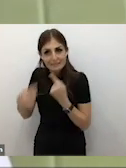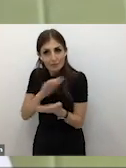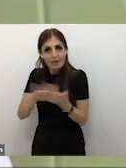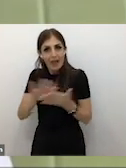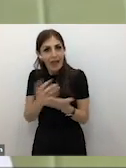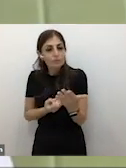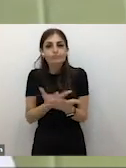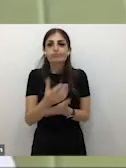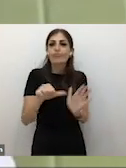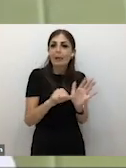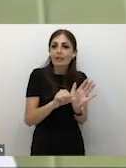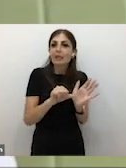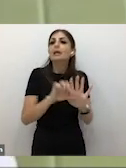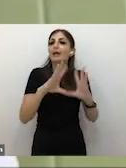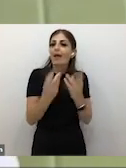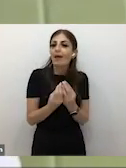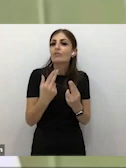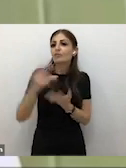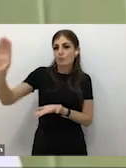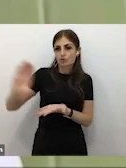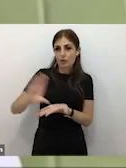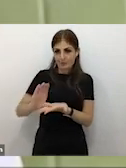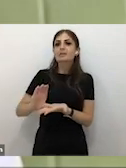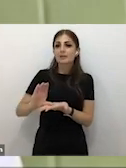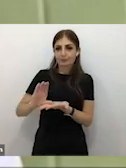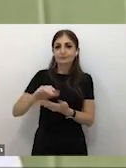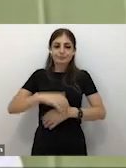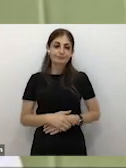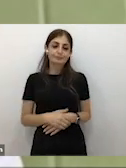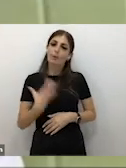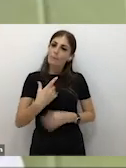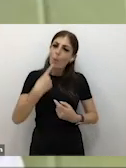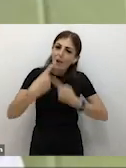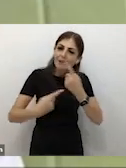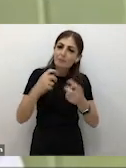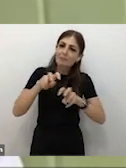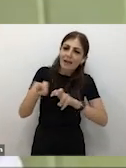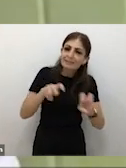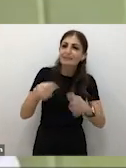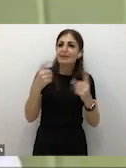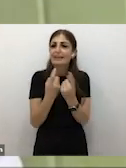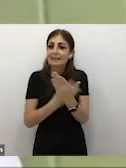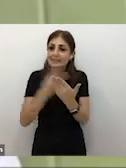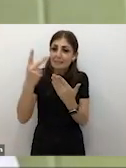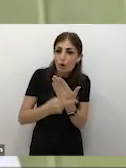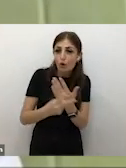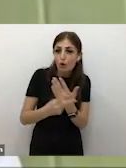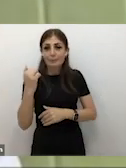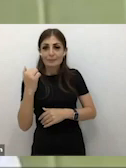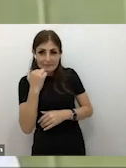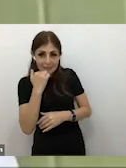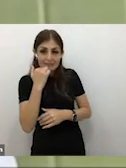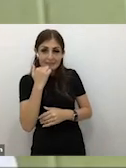your $7,000 grant. There is more information about all the activities in the program and the dates for